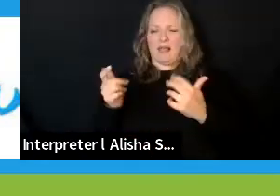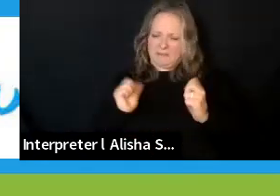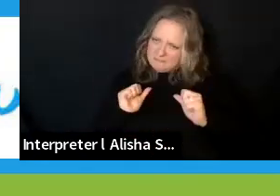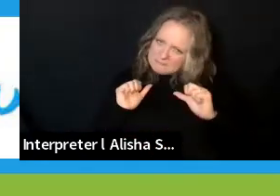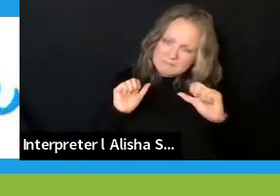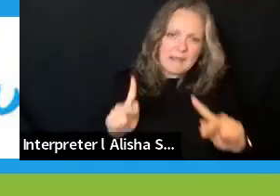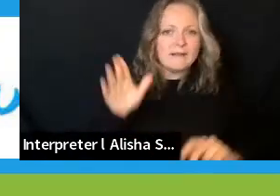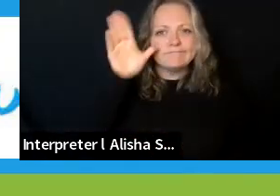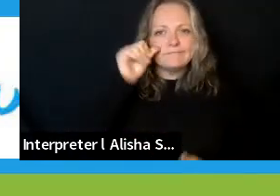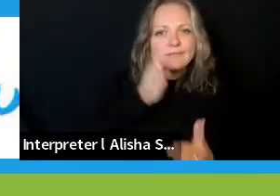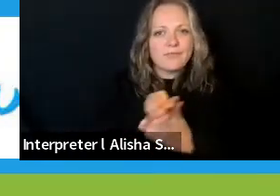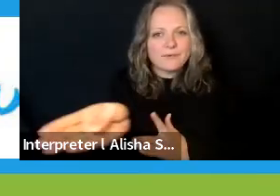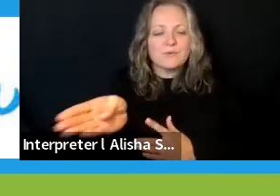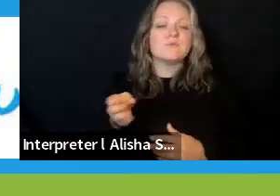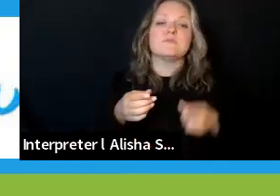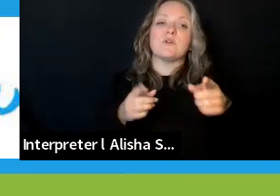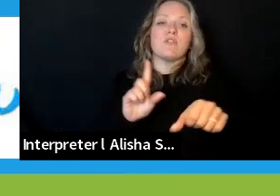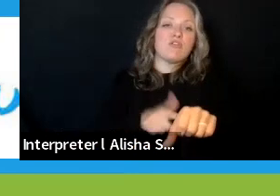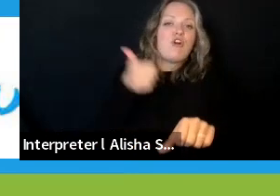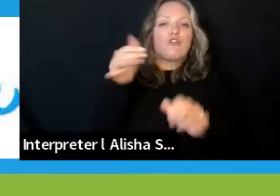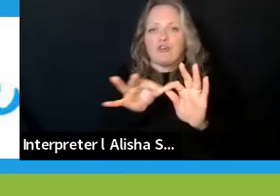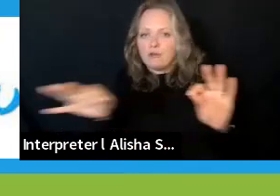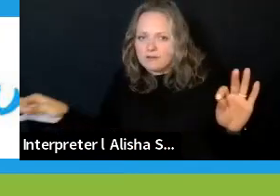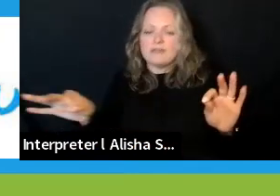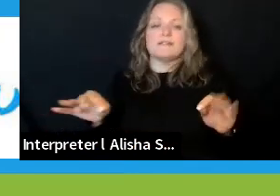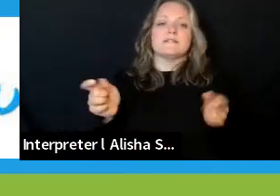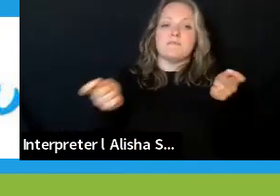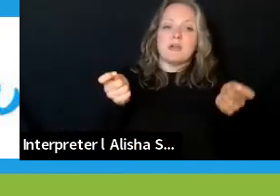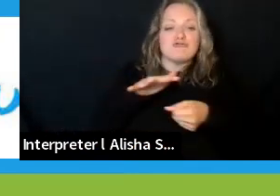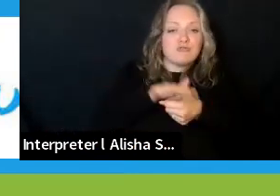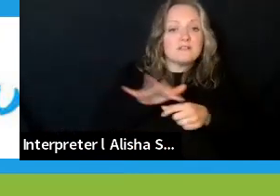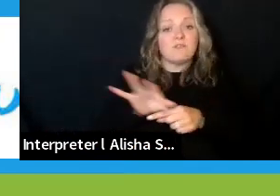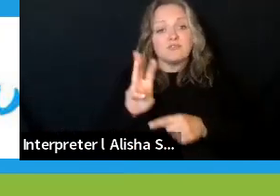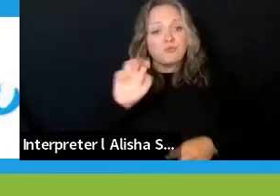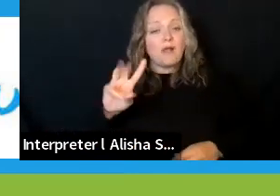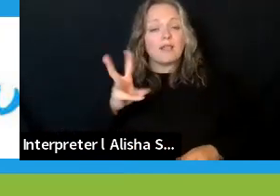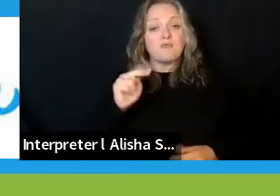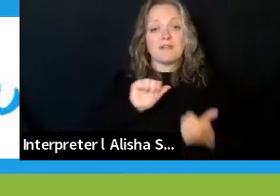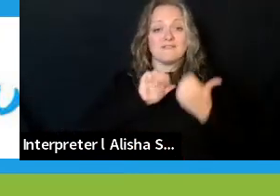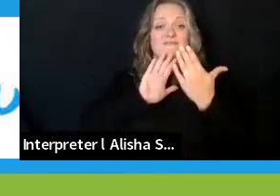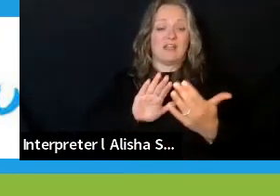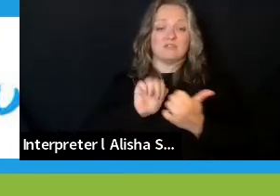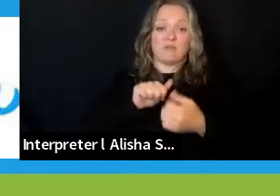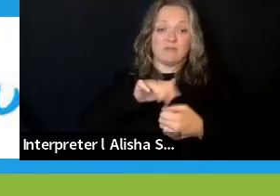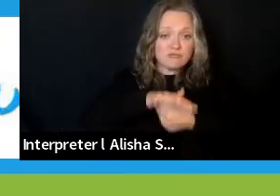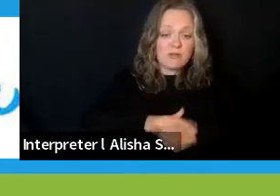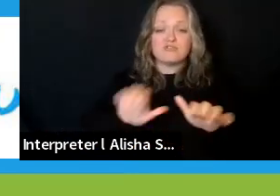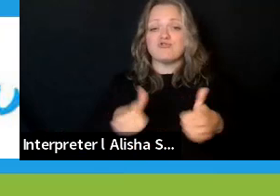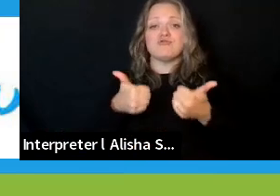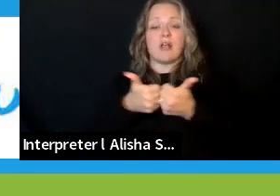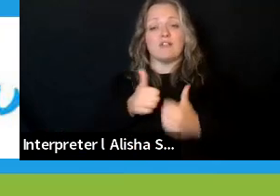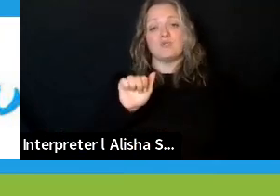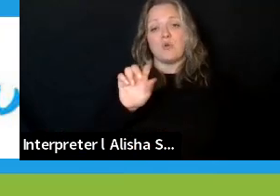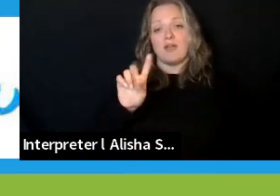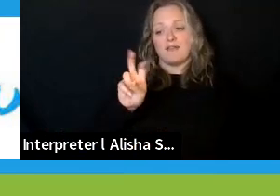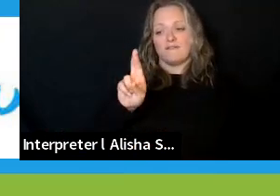So the longer definition is managing stress and functioning well when faced with stressors, challenges, or adversity. And the